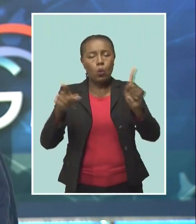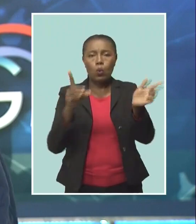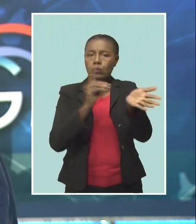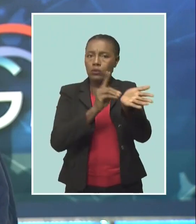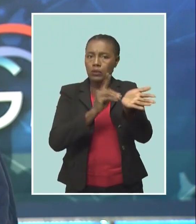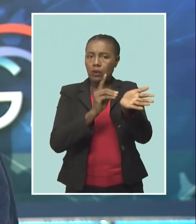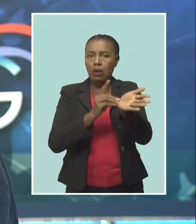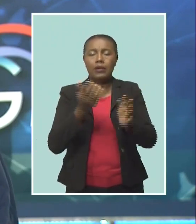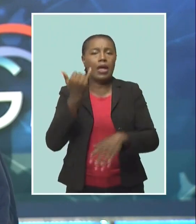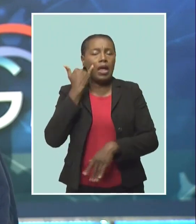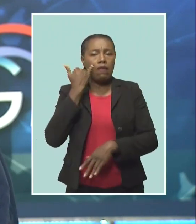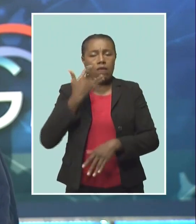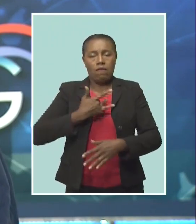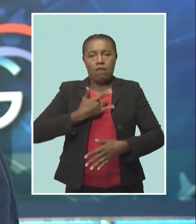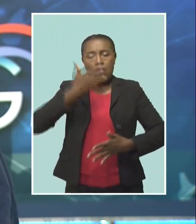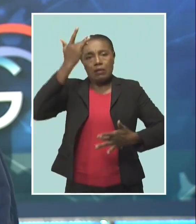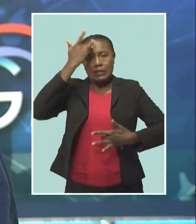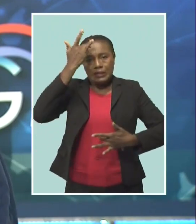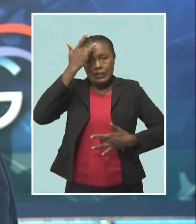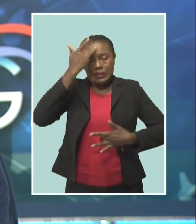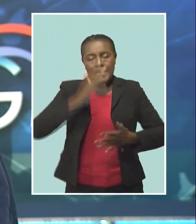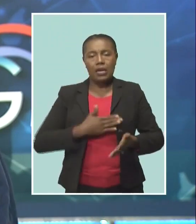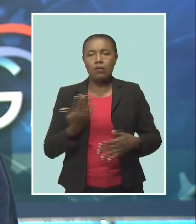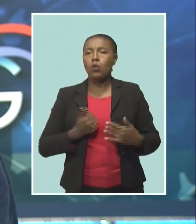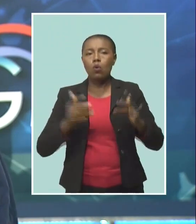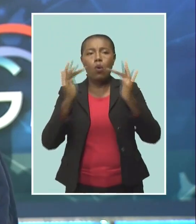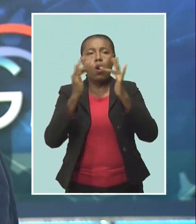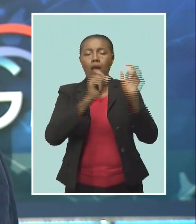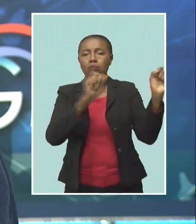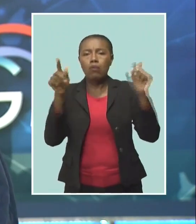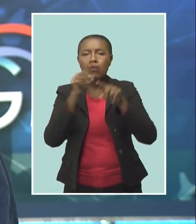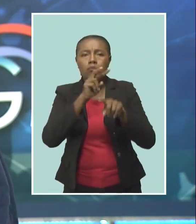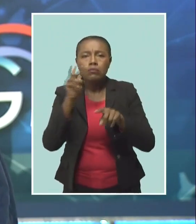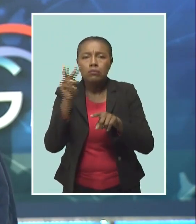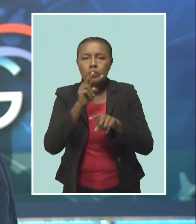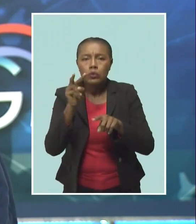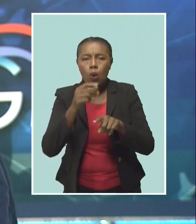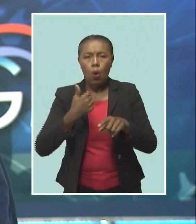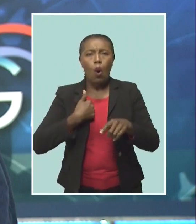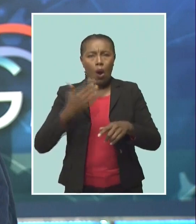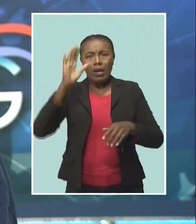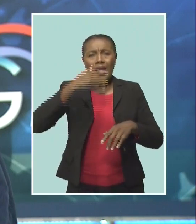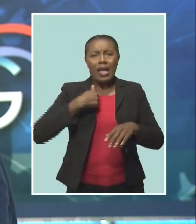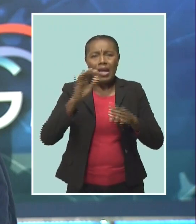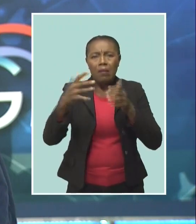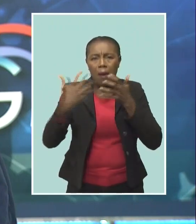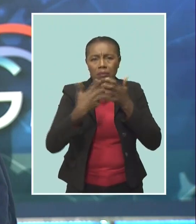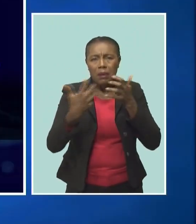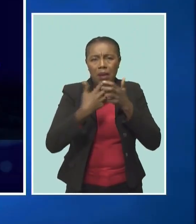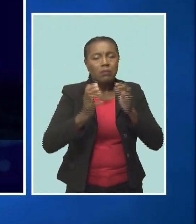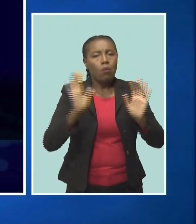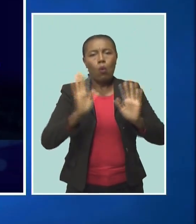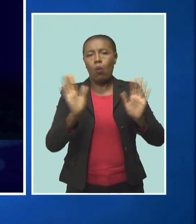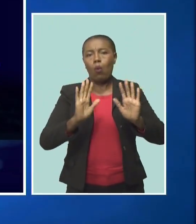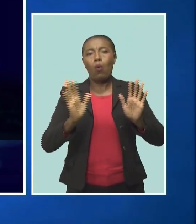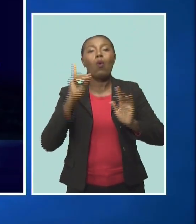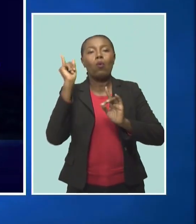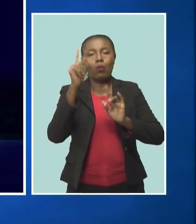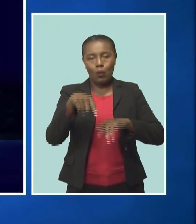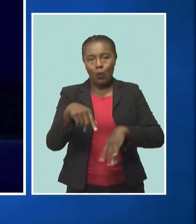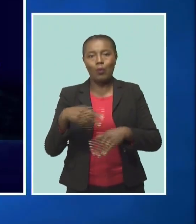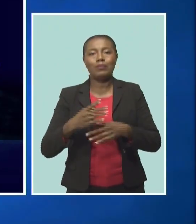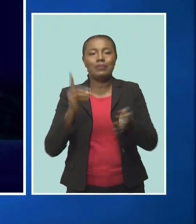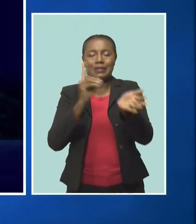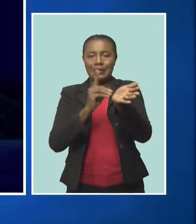any ailments instead of using online information to self-diagnose. We will continue